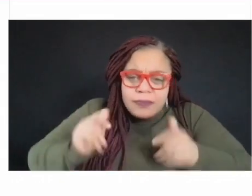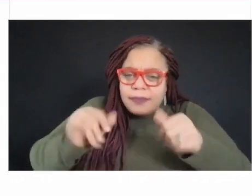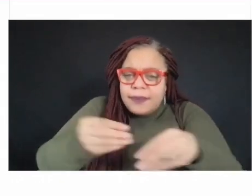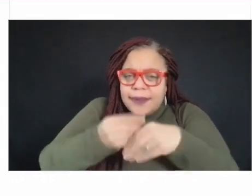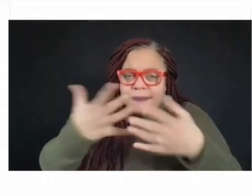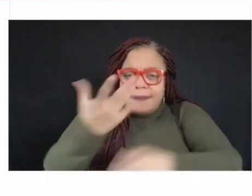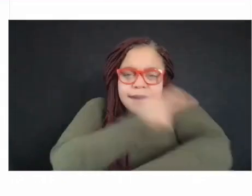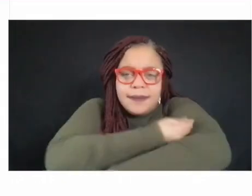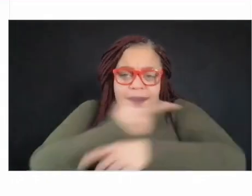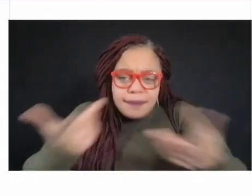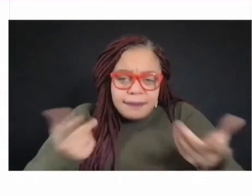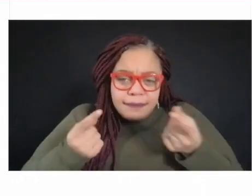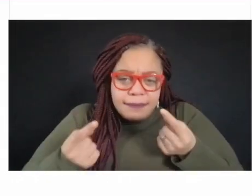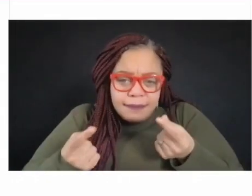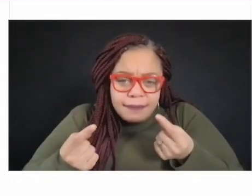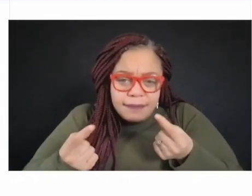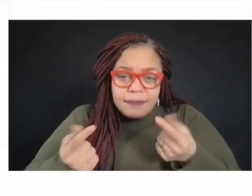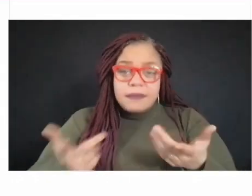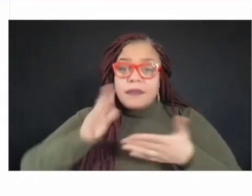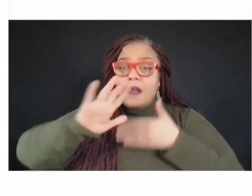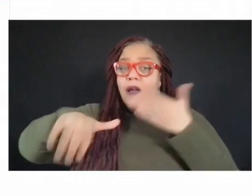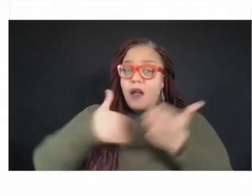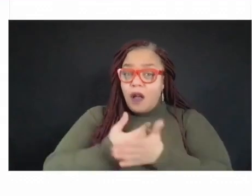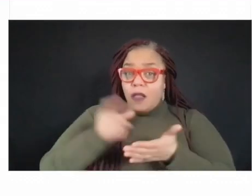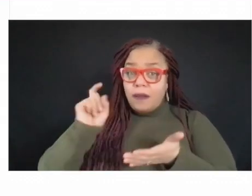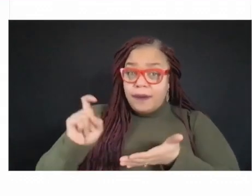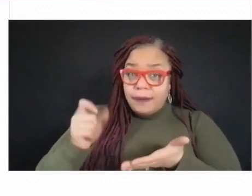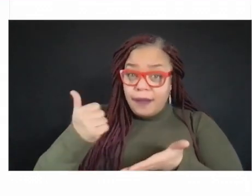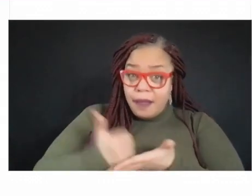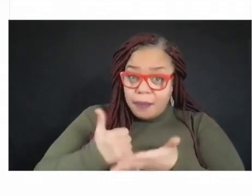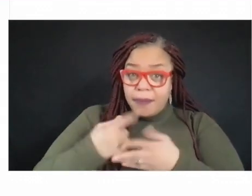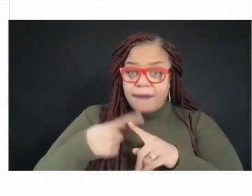sort of trusted actors and institutions. And that's also